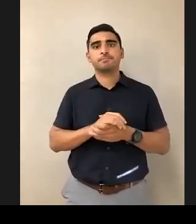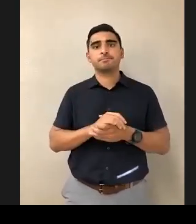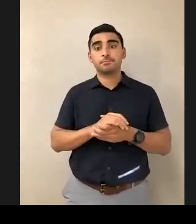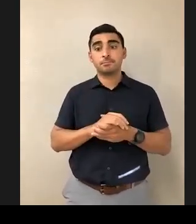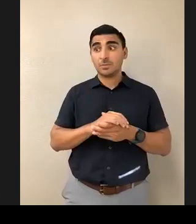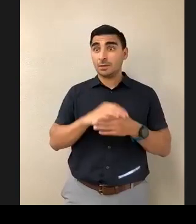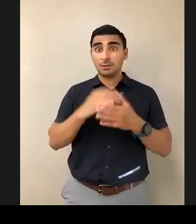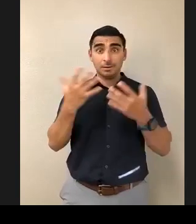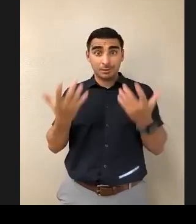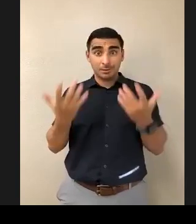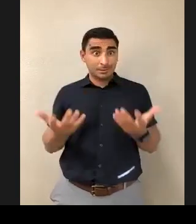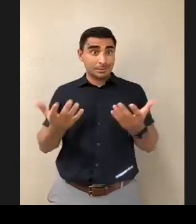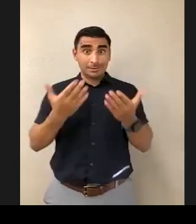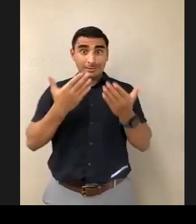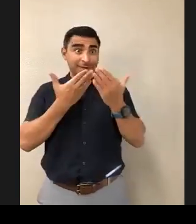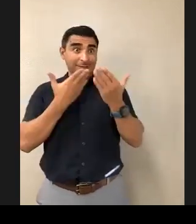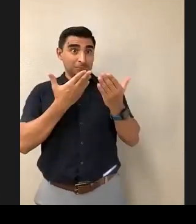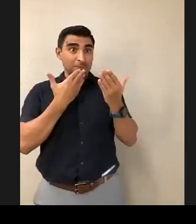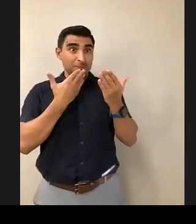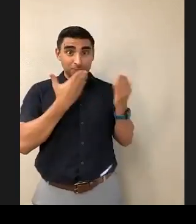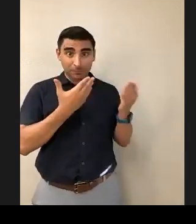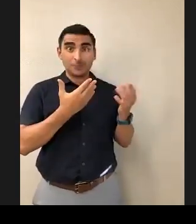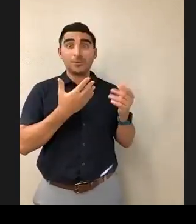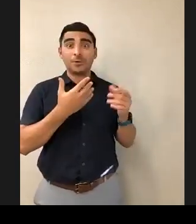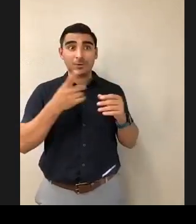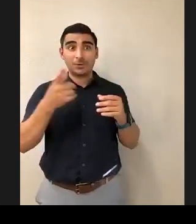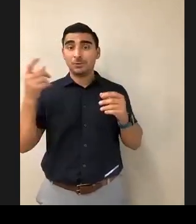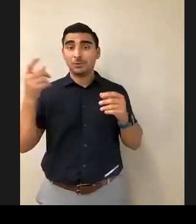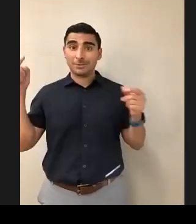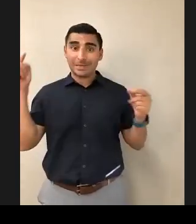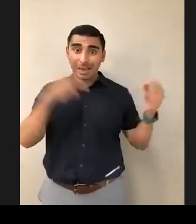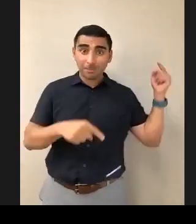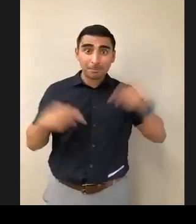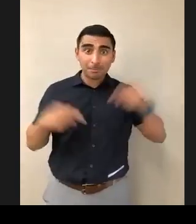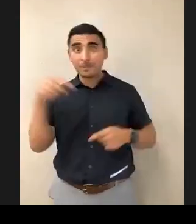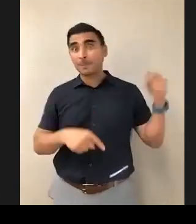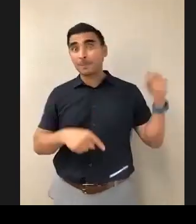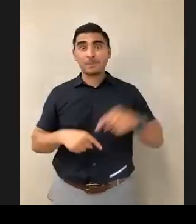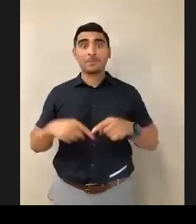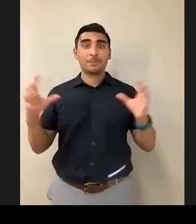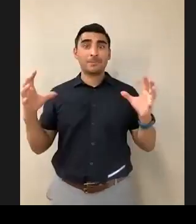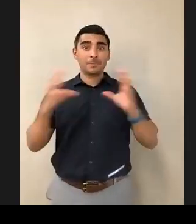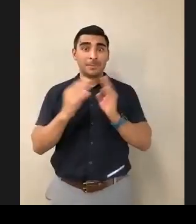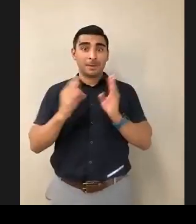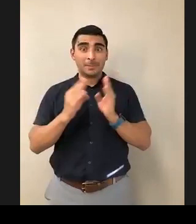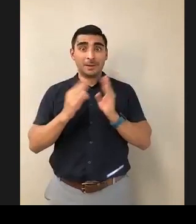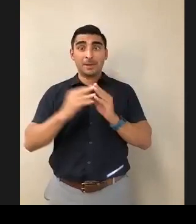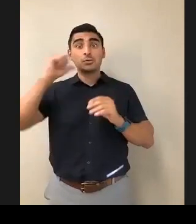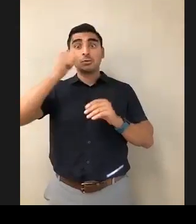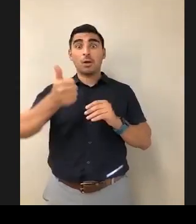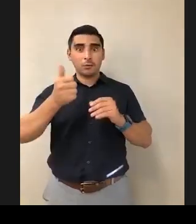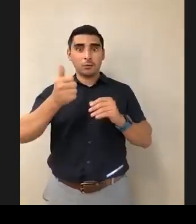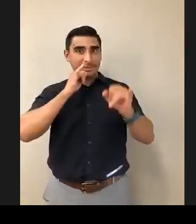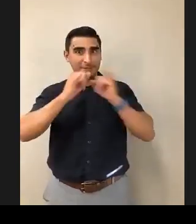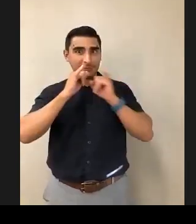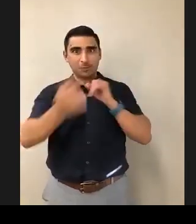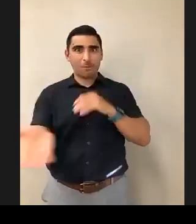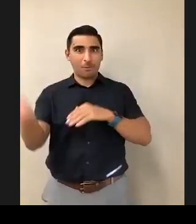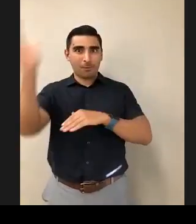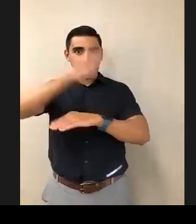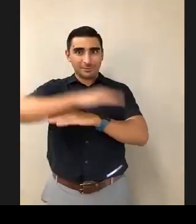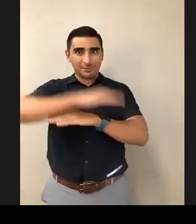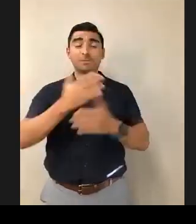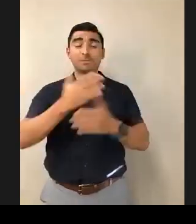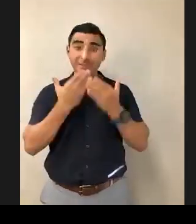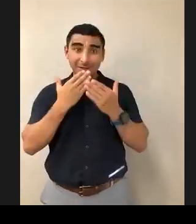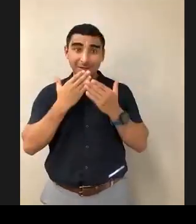thank our colleagues who've traveled far to meet with us this evening, and we've got a full day of interviews tomorrow. So thanks everybody who was able to